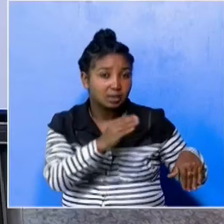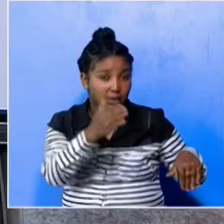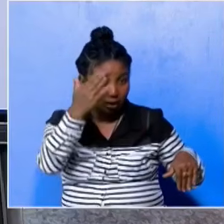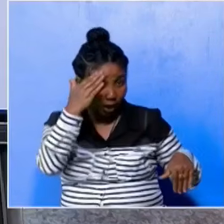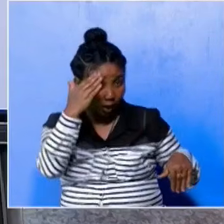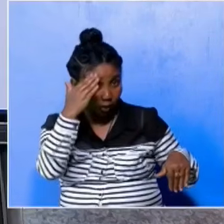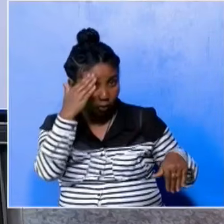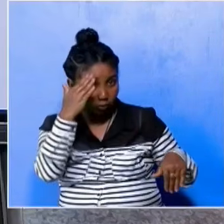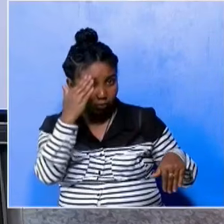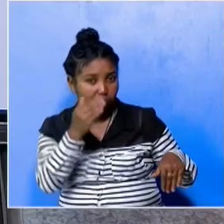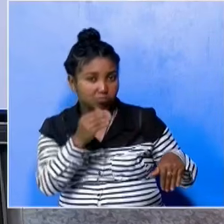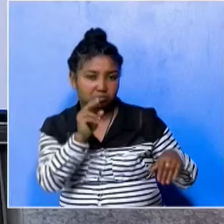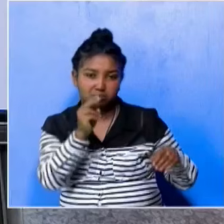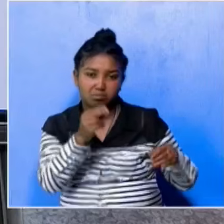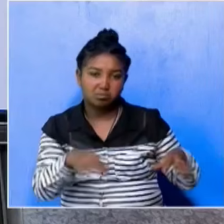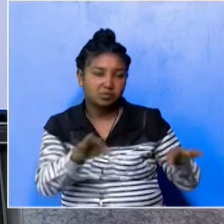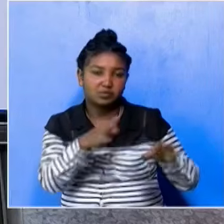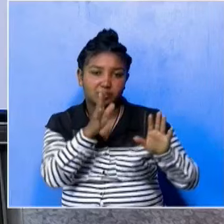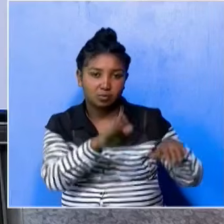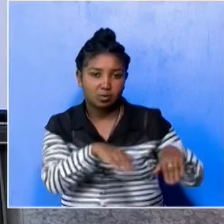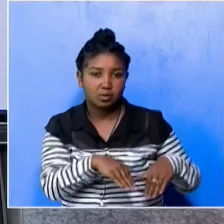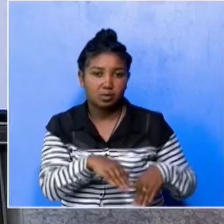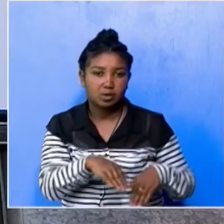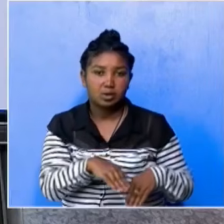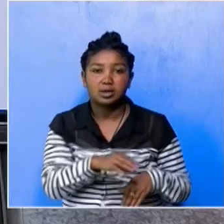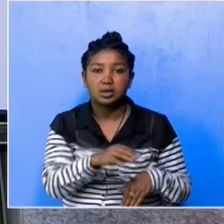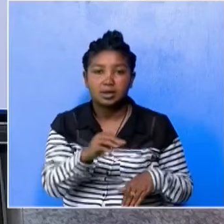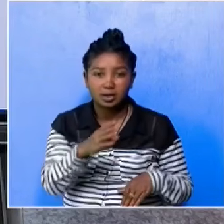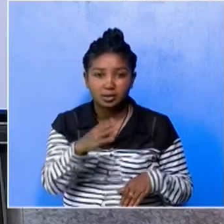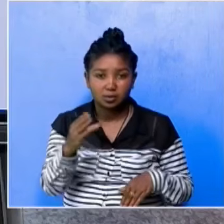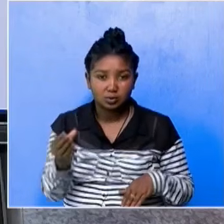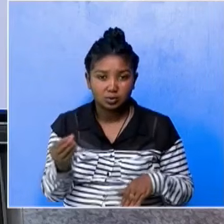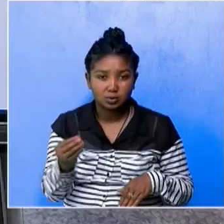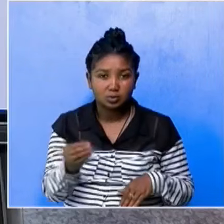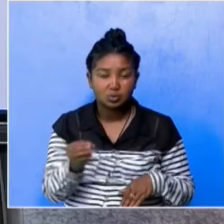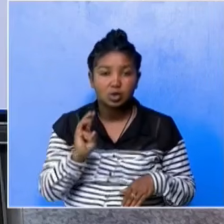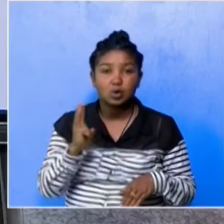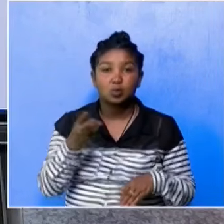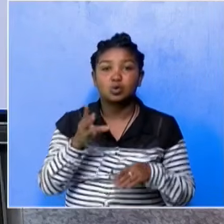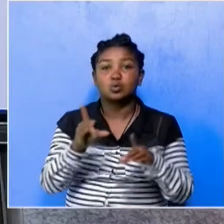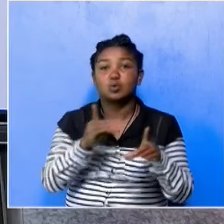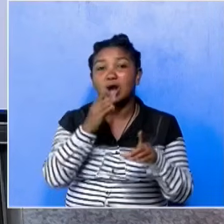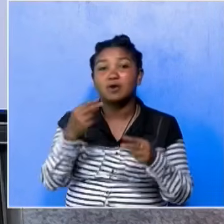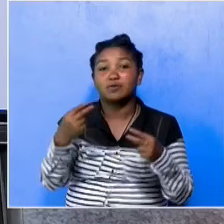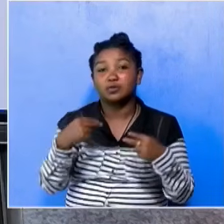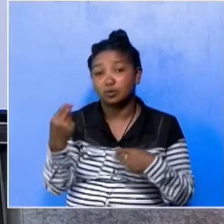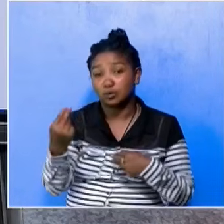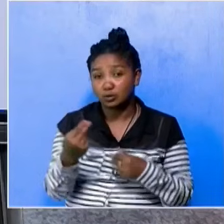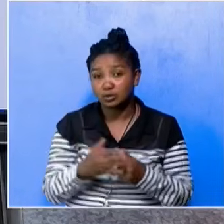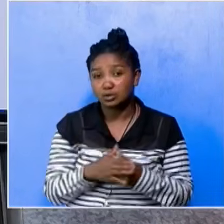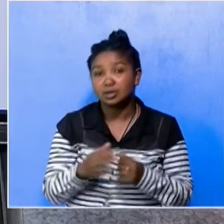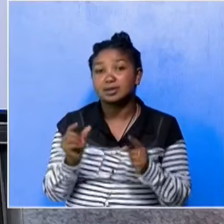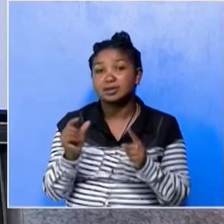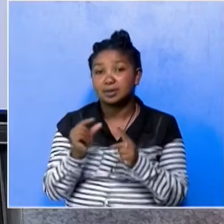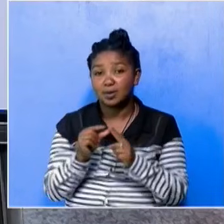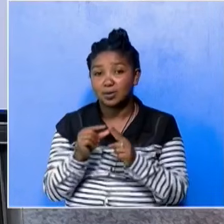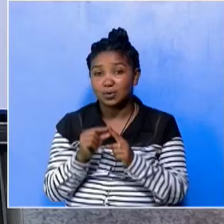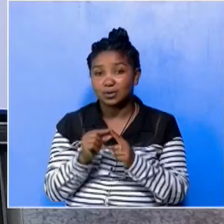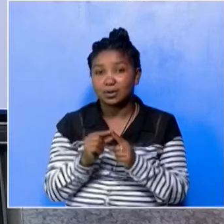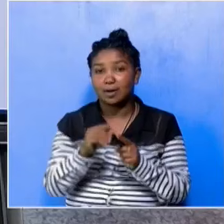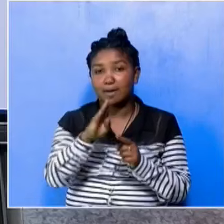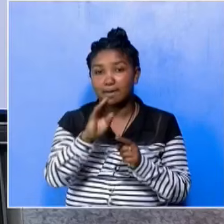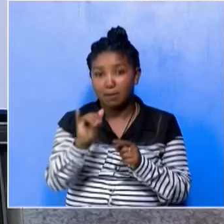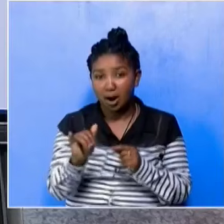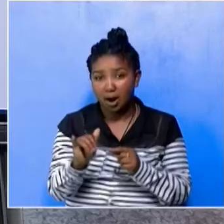that, no need of mentioning the subject. And also, we don't have to use what? The word